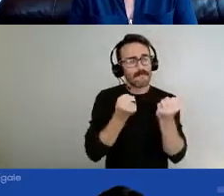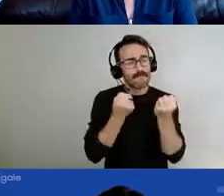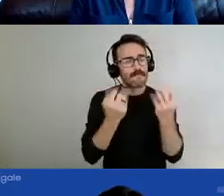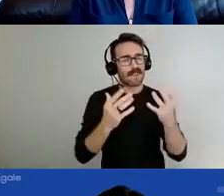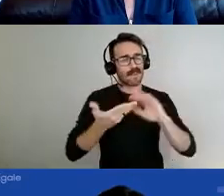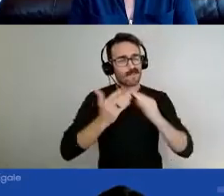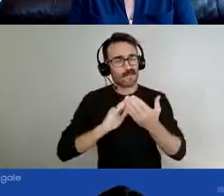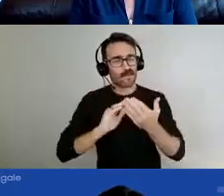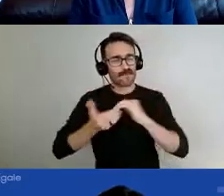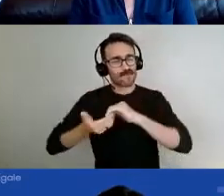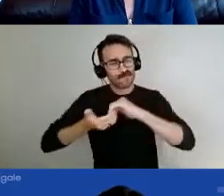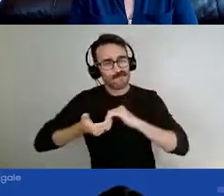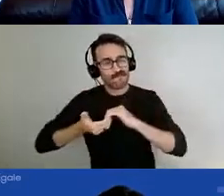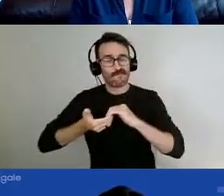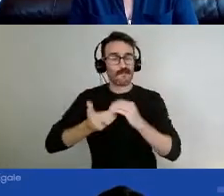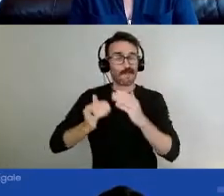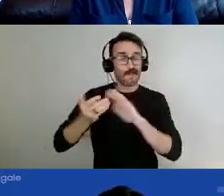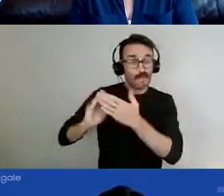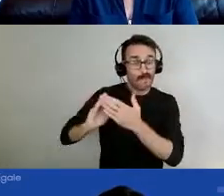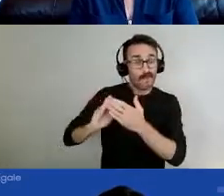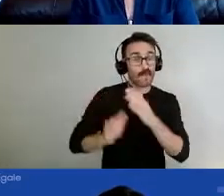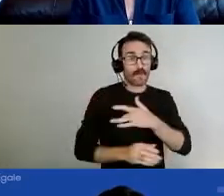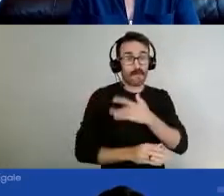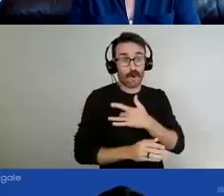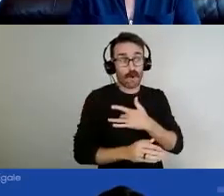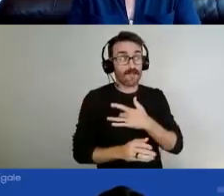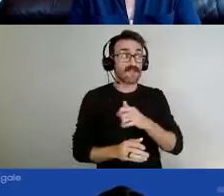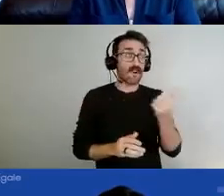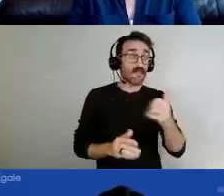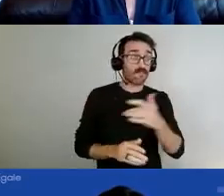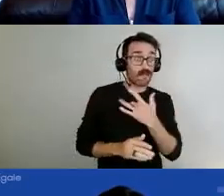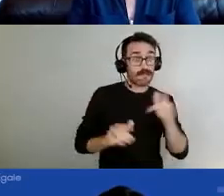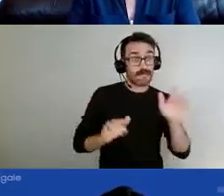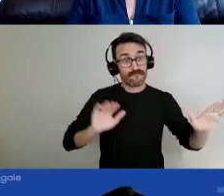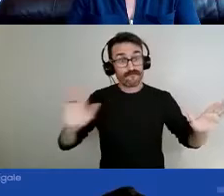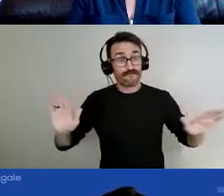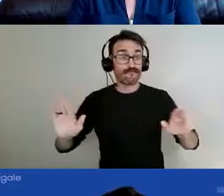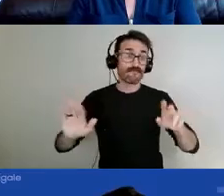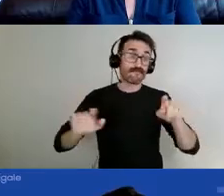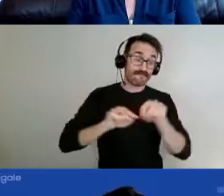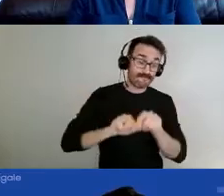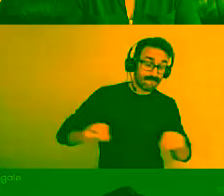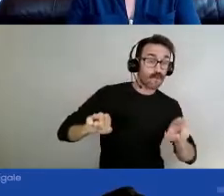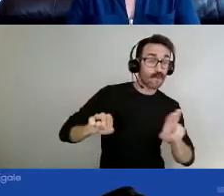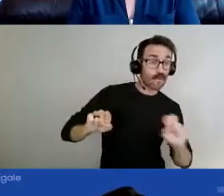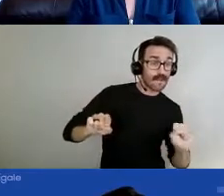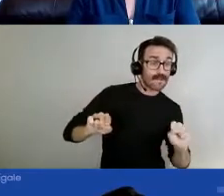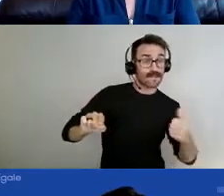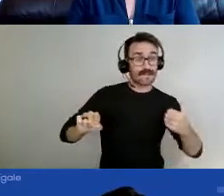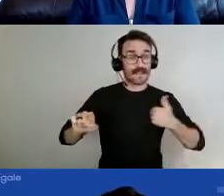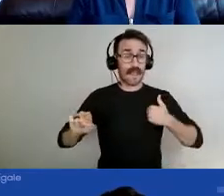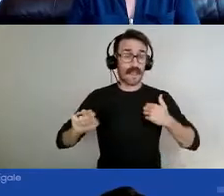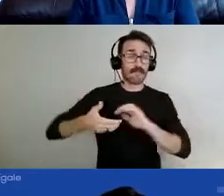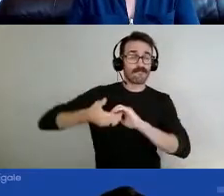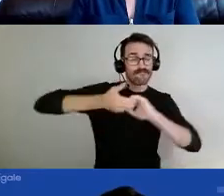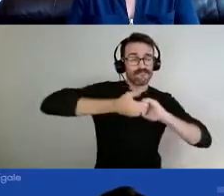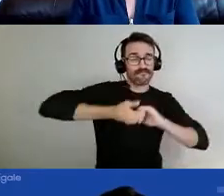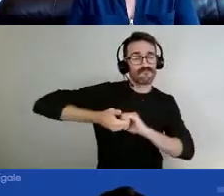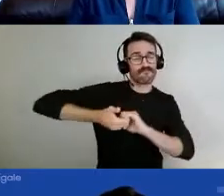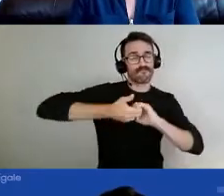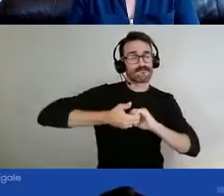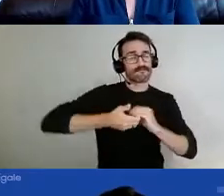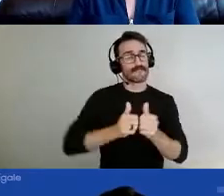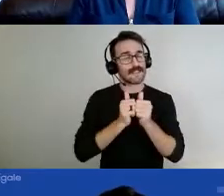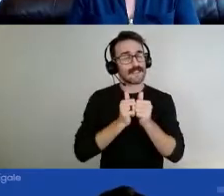and across provinces and across boundaries in terms of the United States and beyond, to try to work collaboratively